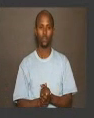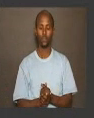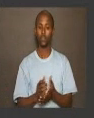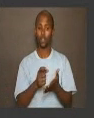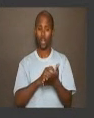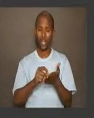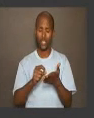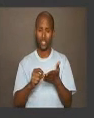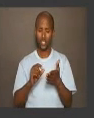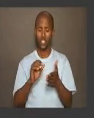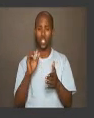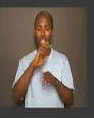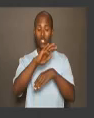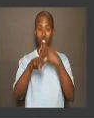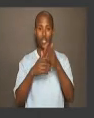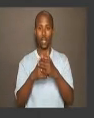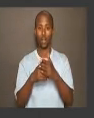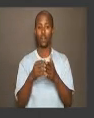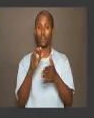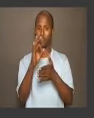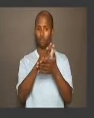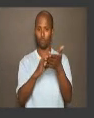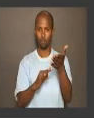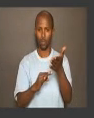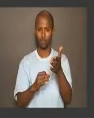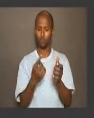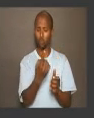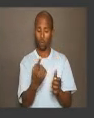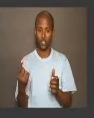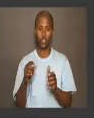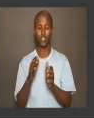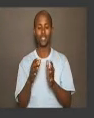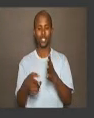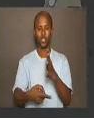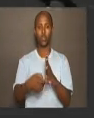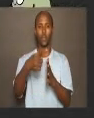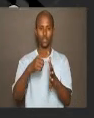Write a general term for each of the following sequences.